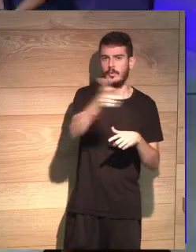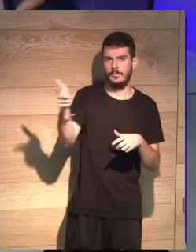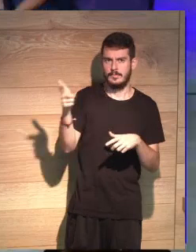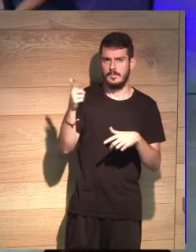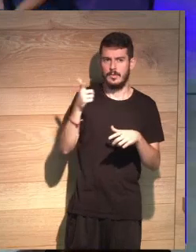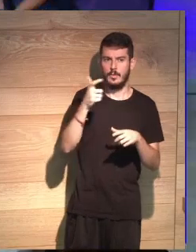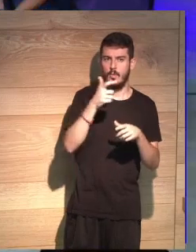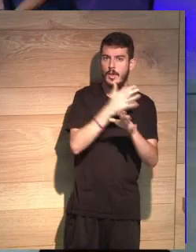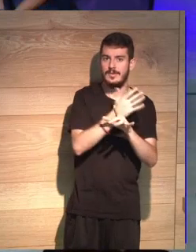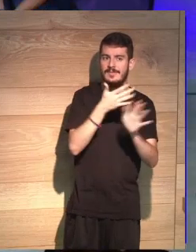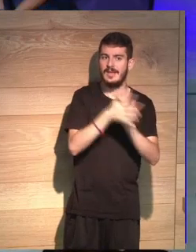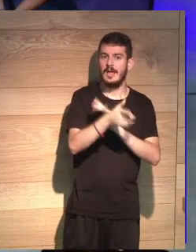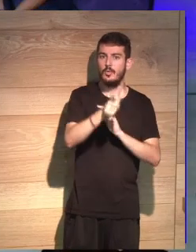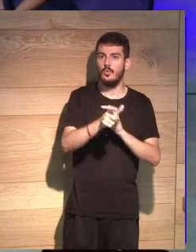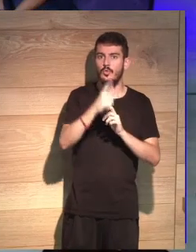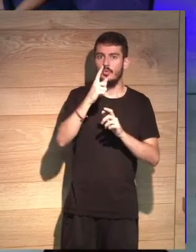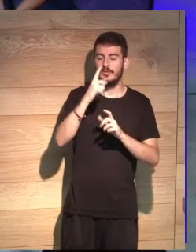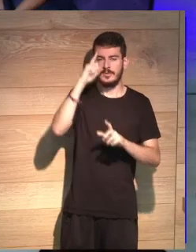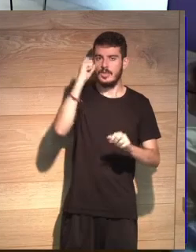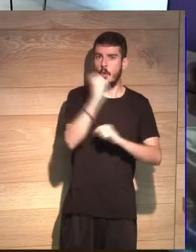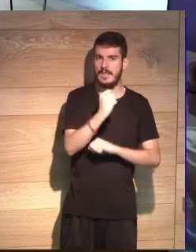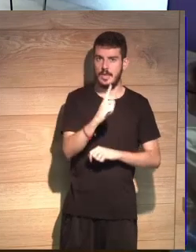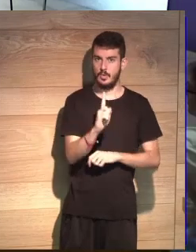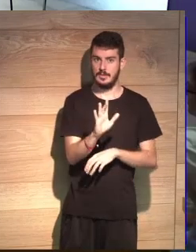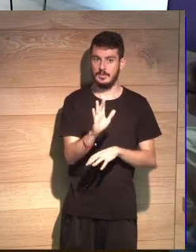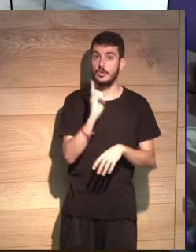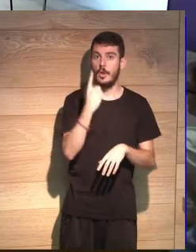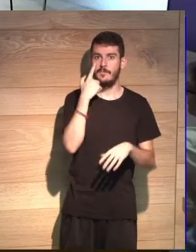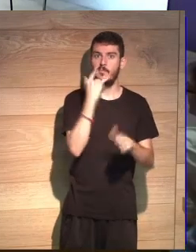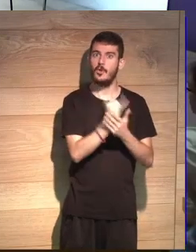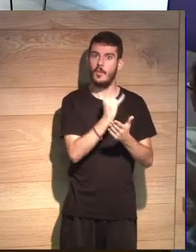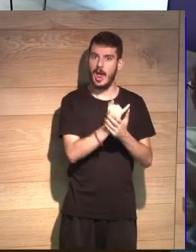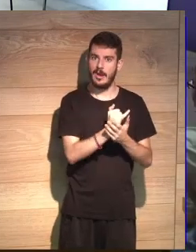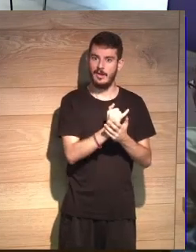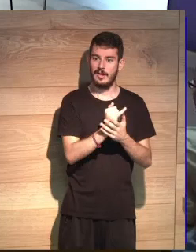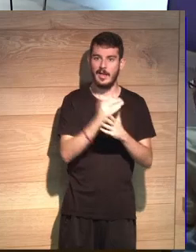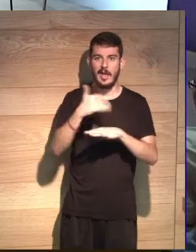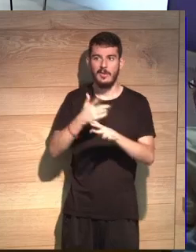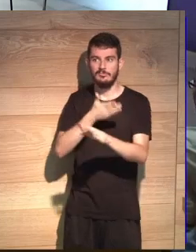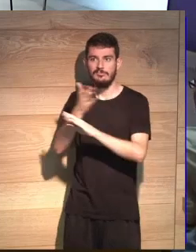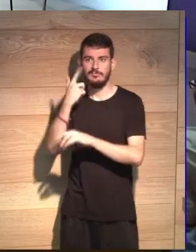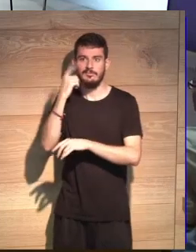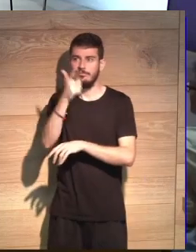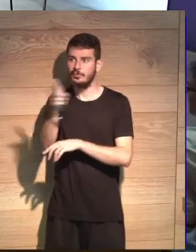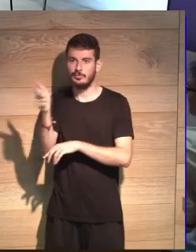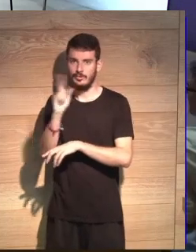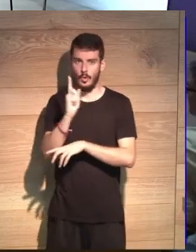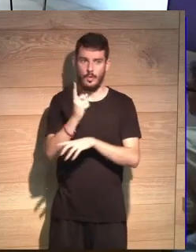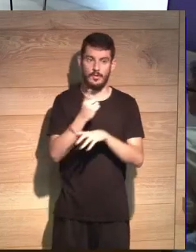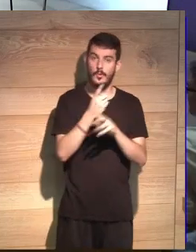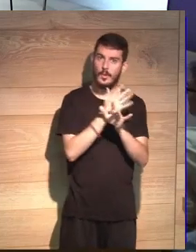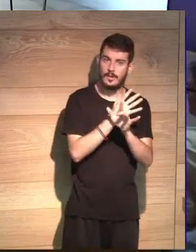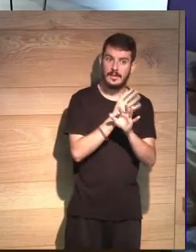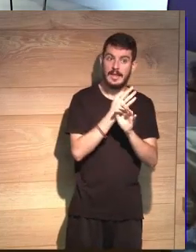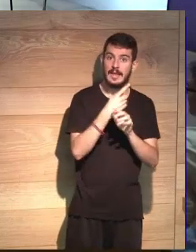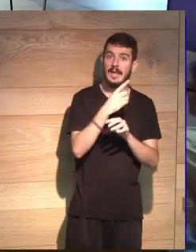game, like shooting someone in the head. If you shoot someone in the head in a video game, that doesn't